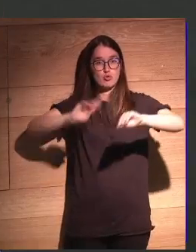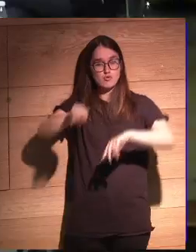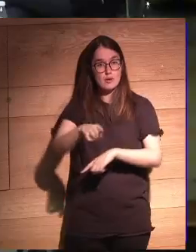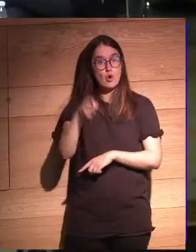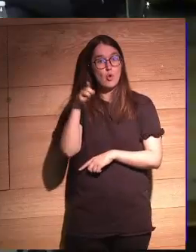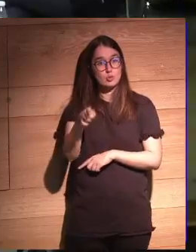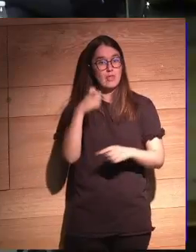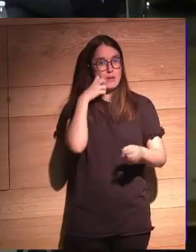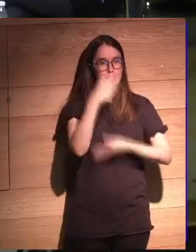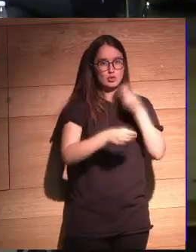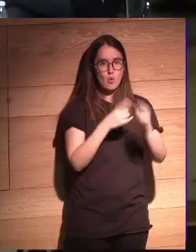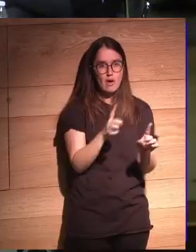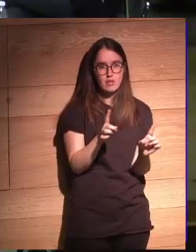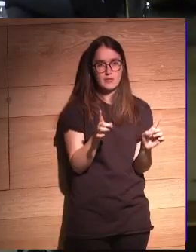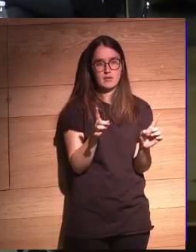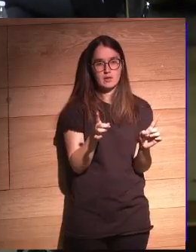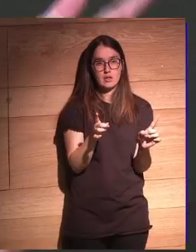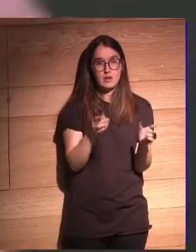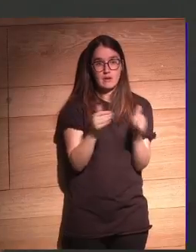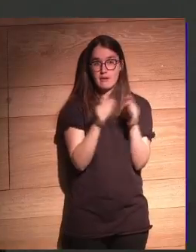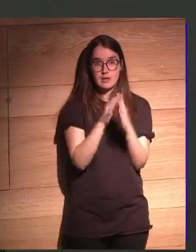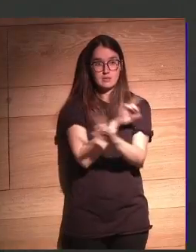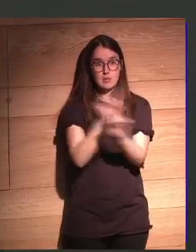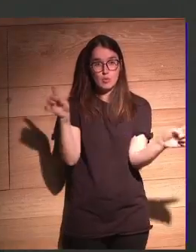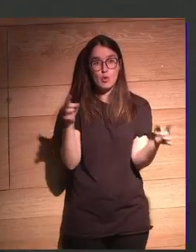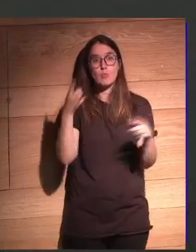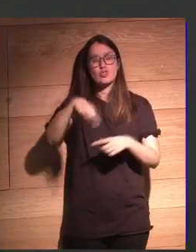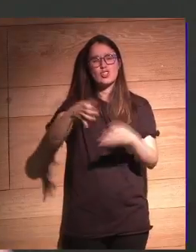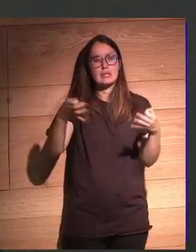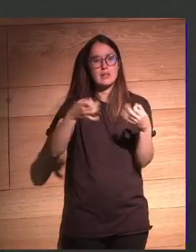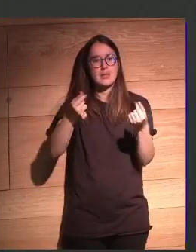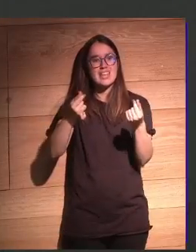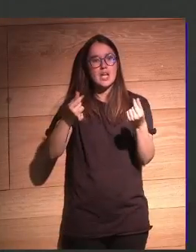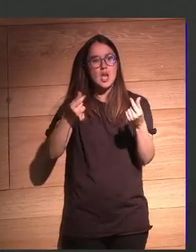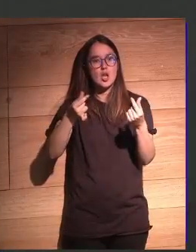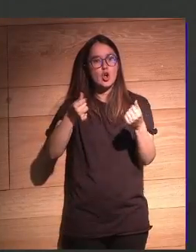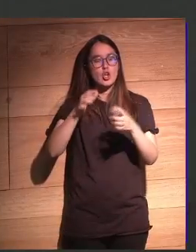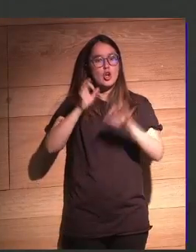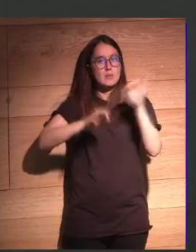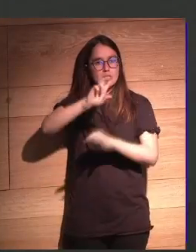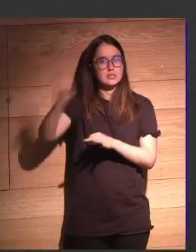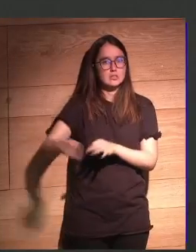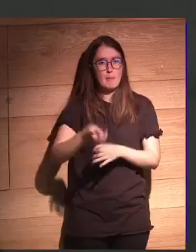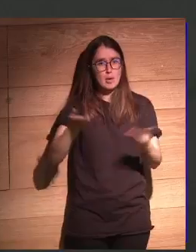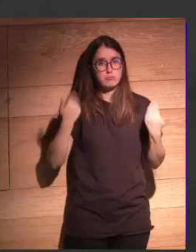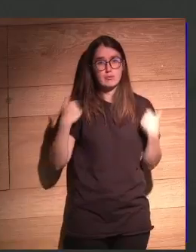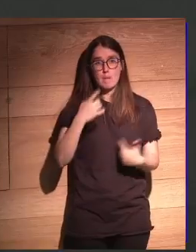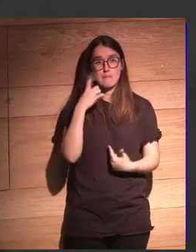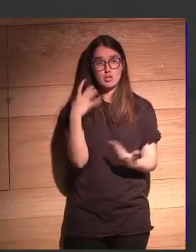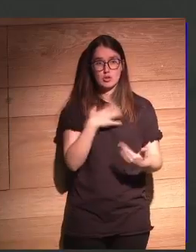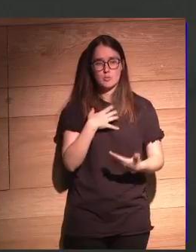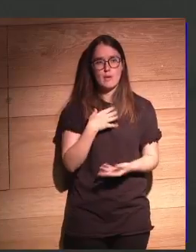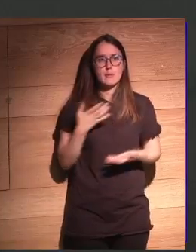families that you have evicted, and now you need to get rid of them because this is not your what you need to do is